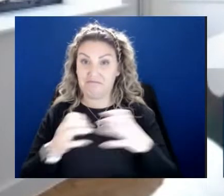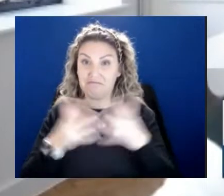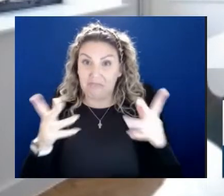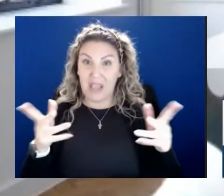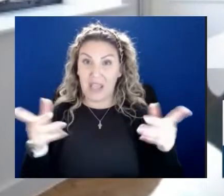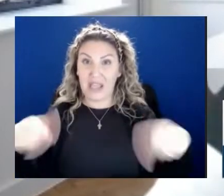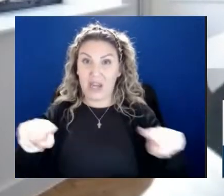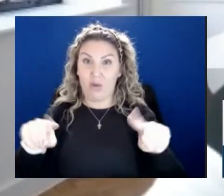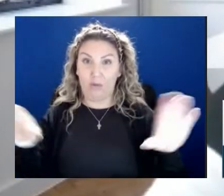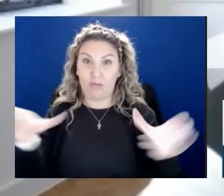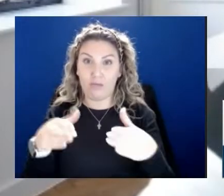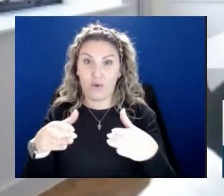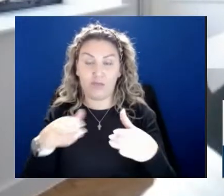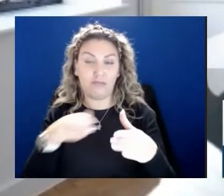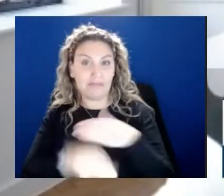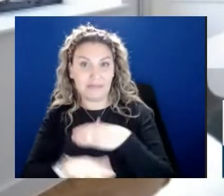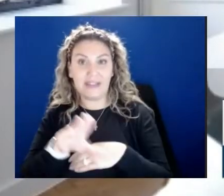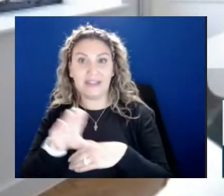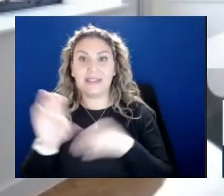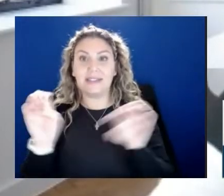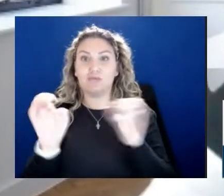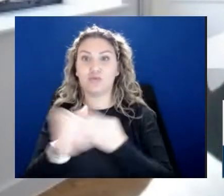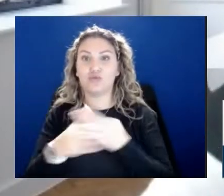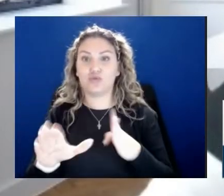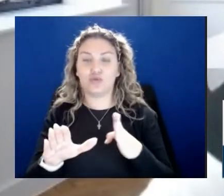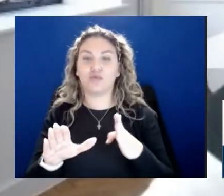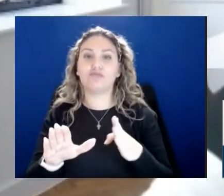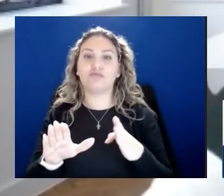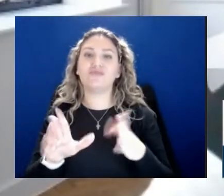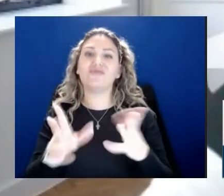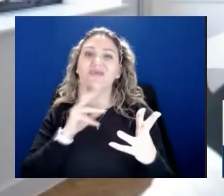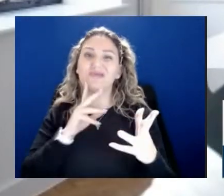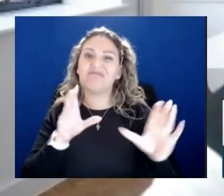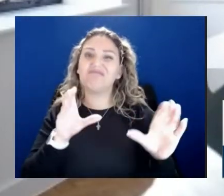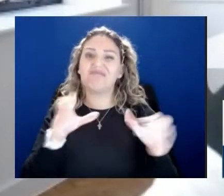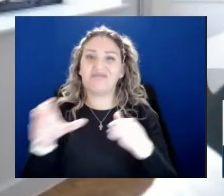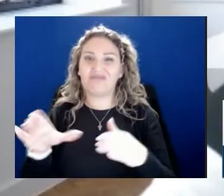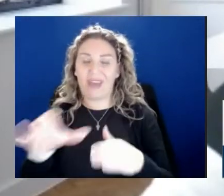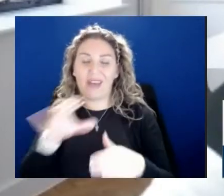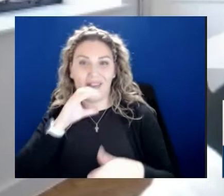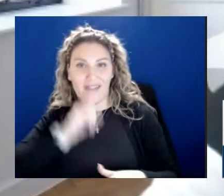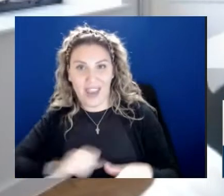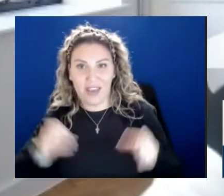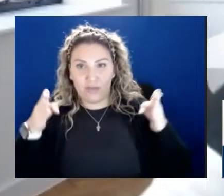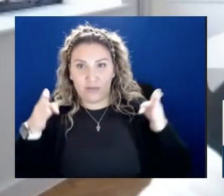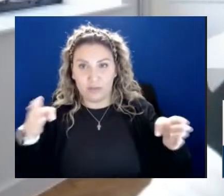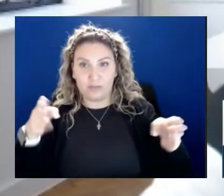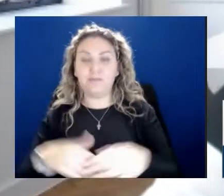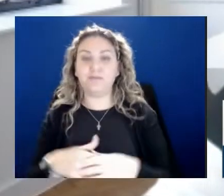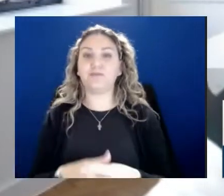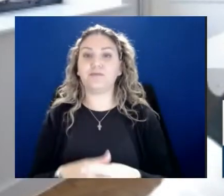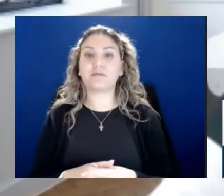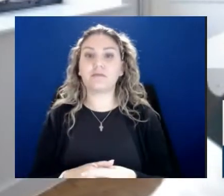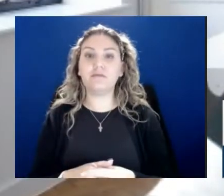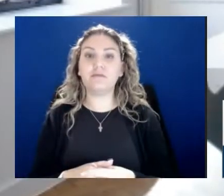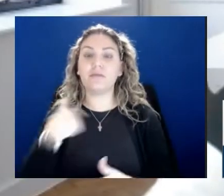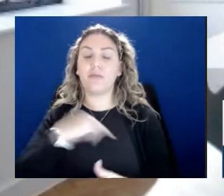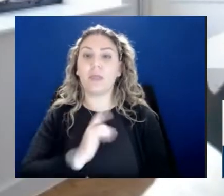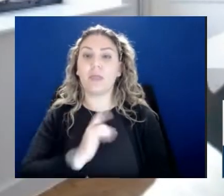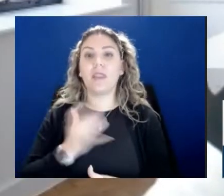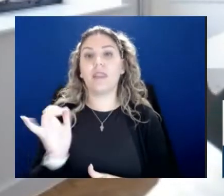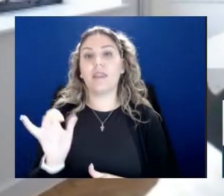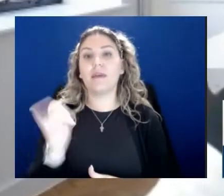the emergency room fall in that area, in that age bracket as well. And we feel like if we're going to